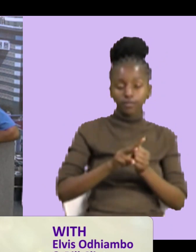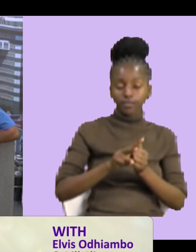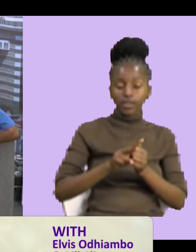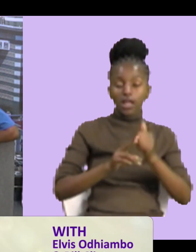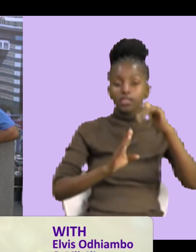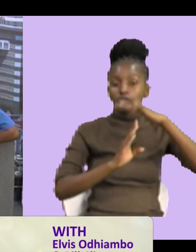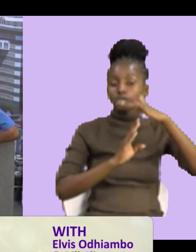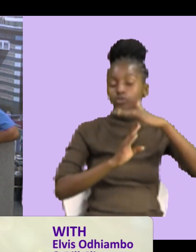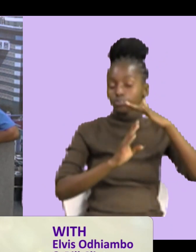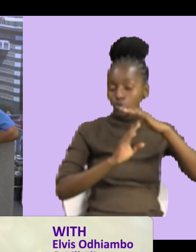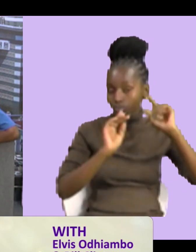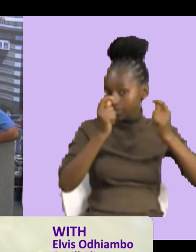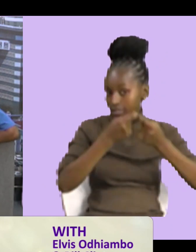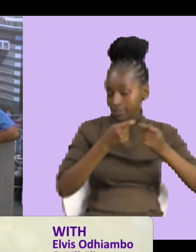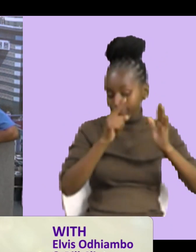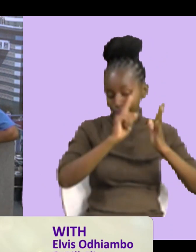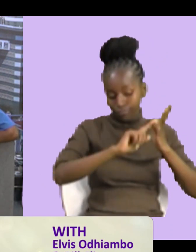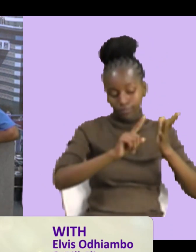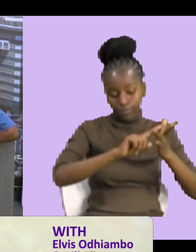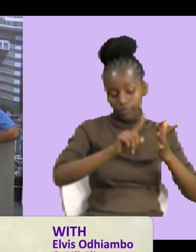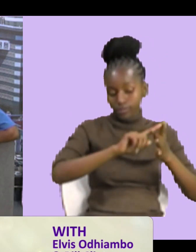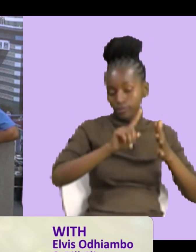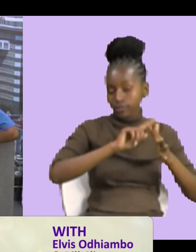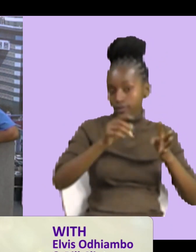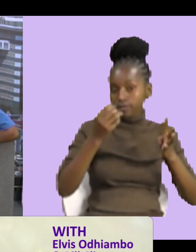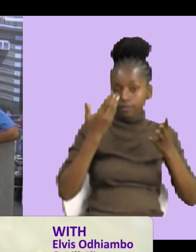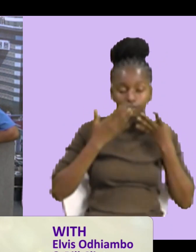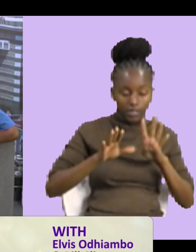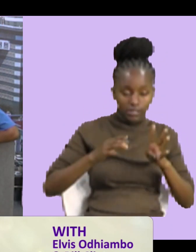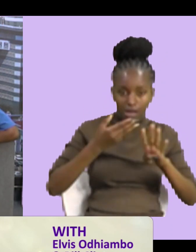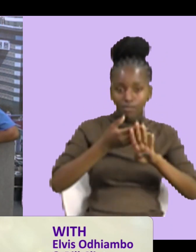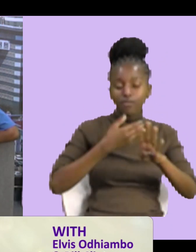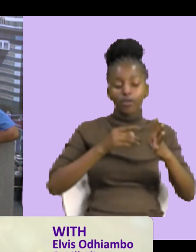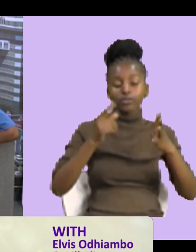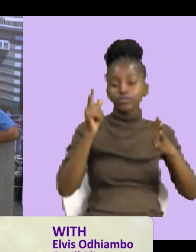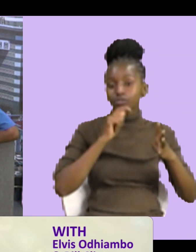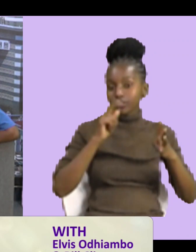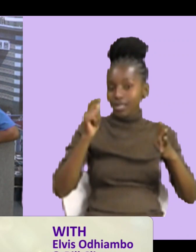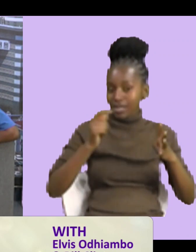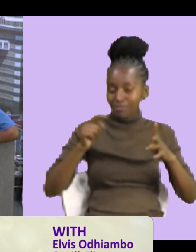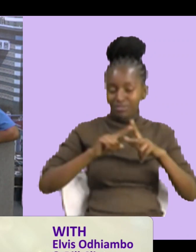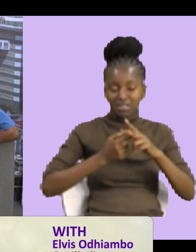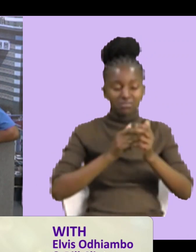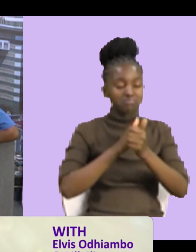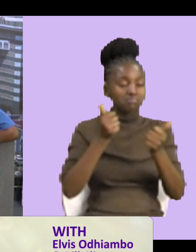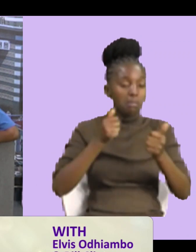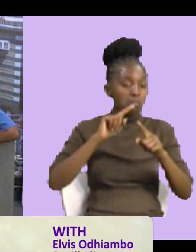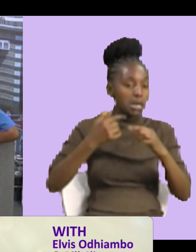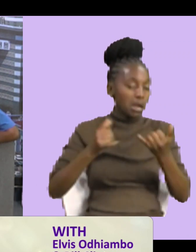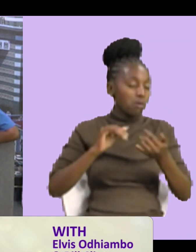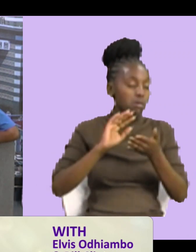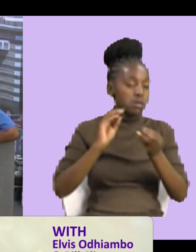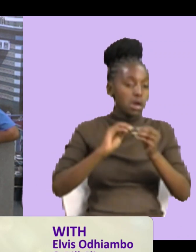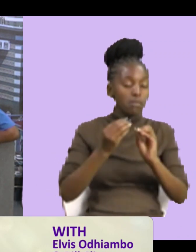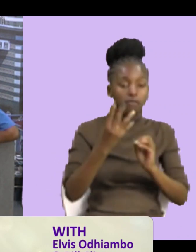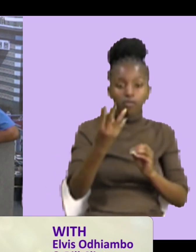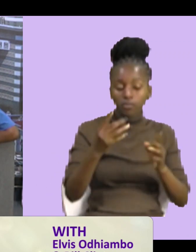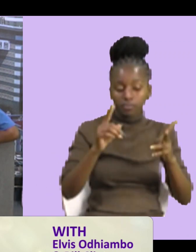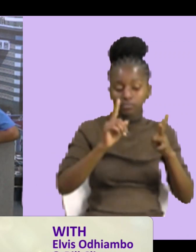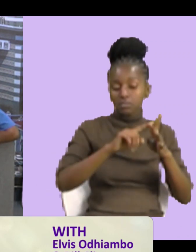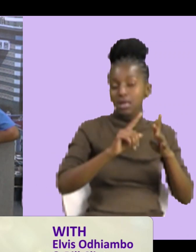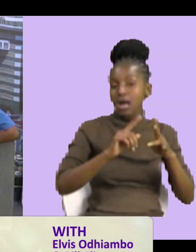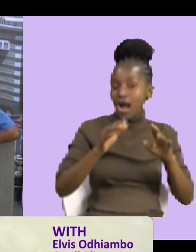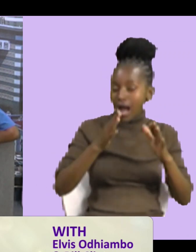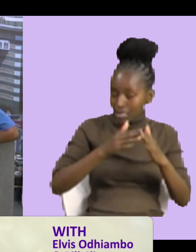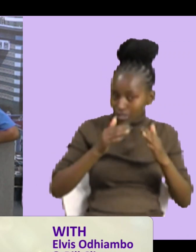4 is shaping up like. Of course, Tottenham wanaanza vizuri sana wakajigamba, but then again they're number 4 Arsenal as well, same on subgroup. Out of this top